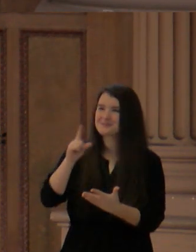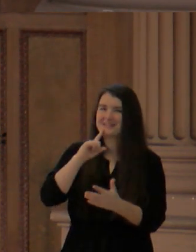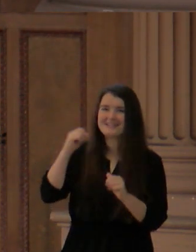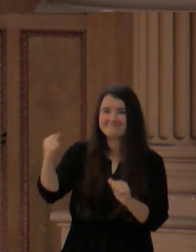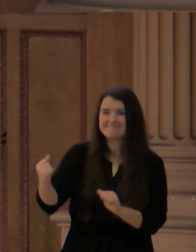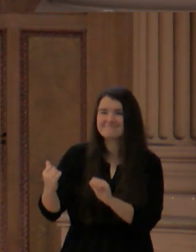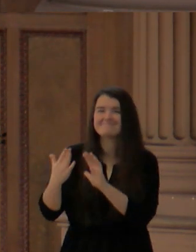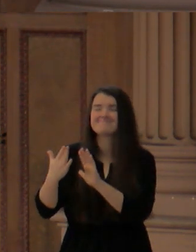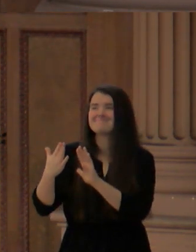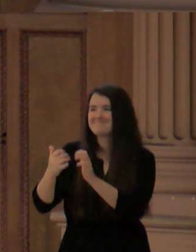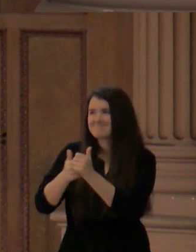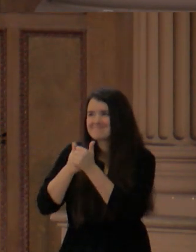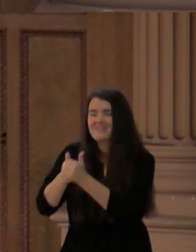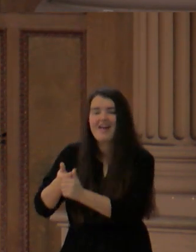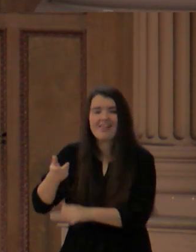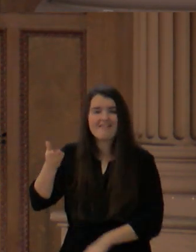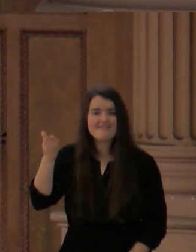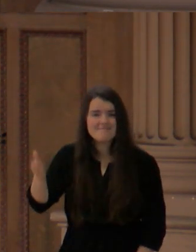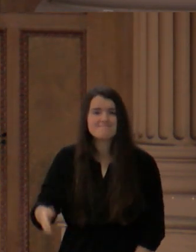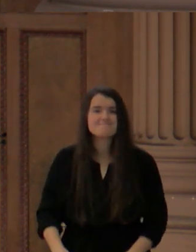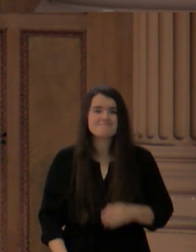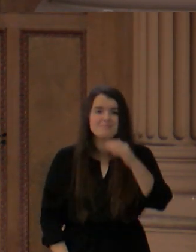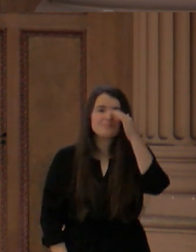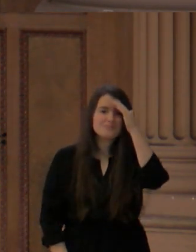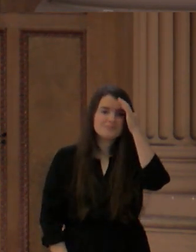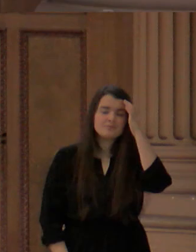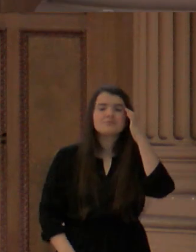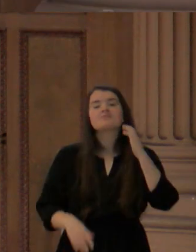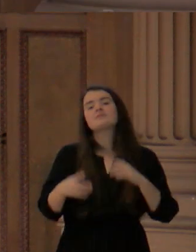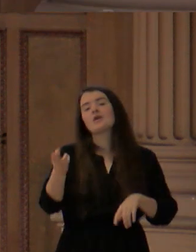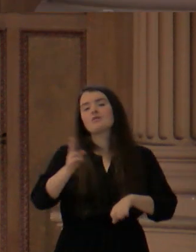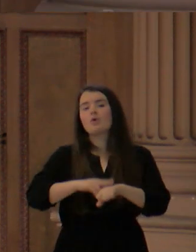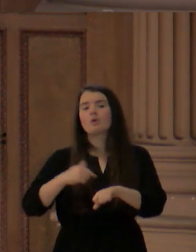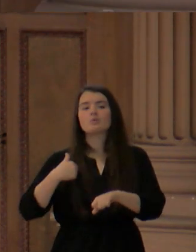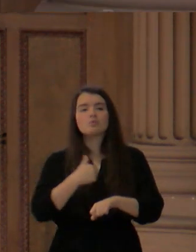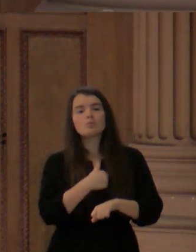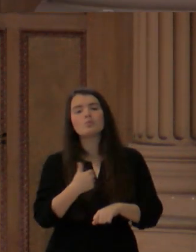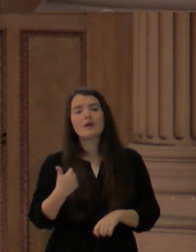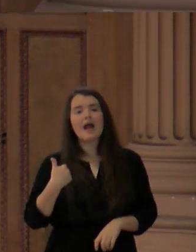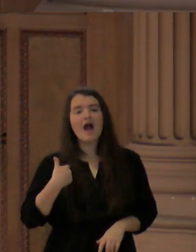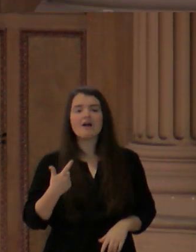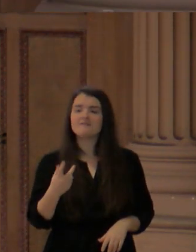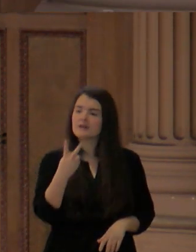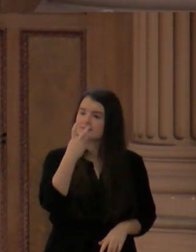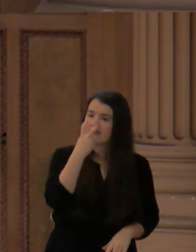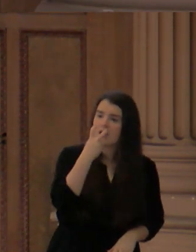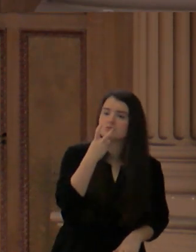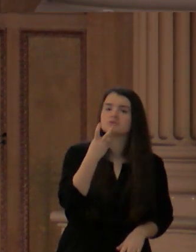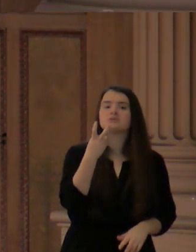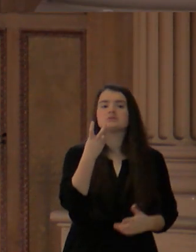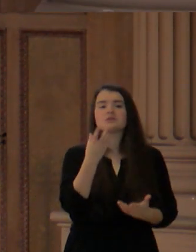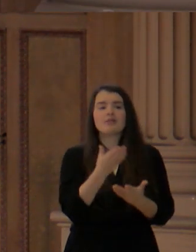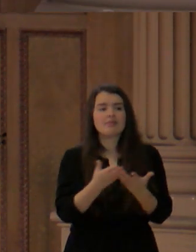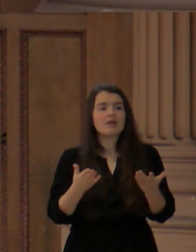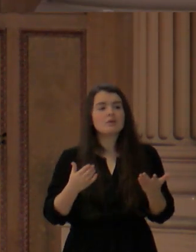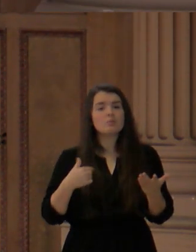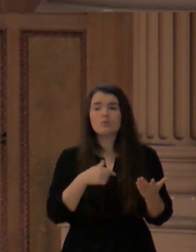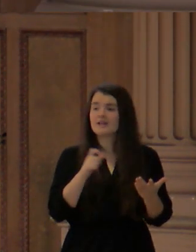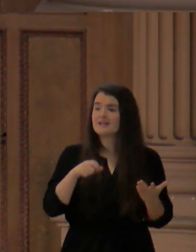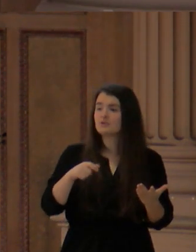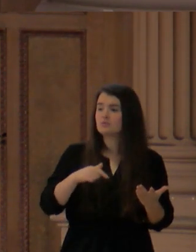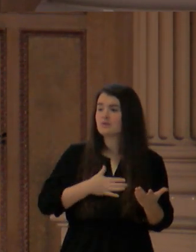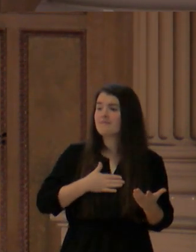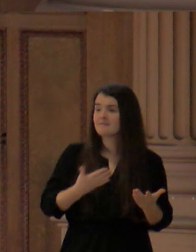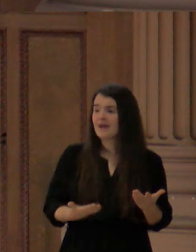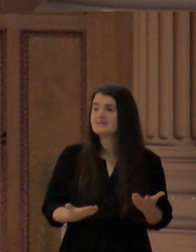griefs and disappointments and we have doubt and we should process all of those things confess and talk through those things with God and with his people those are real things that